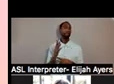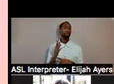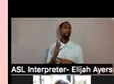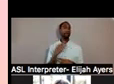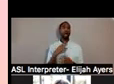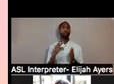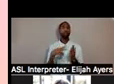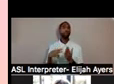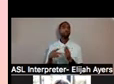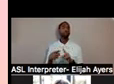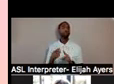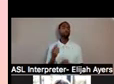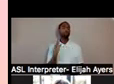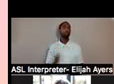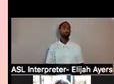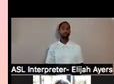out first.